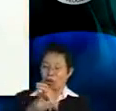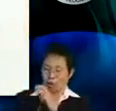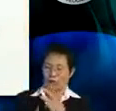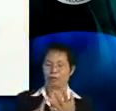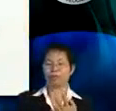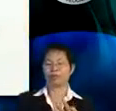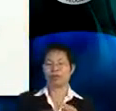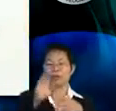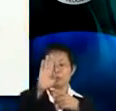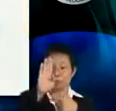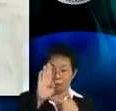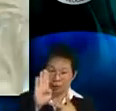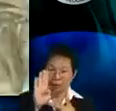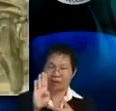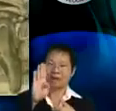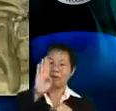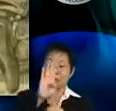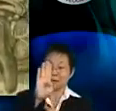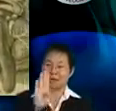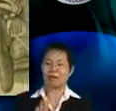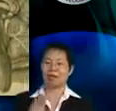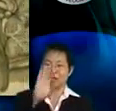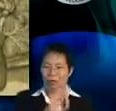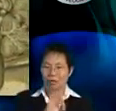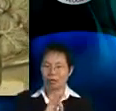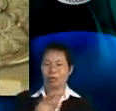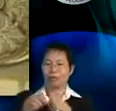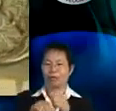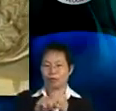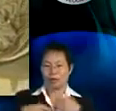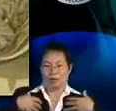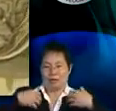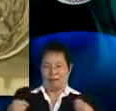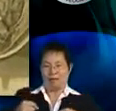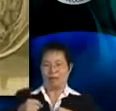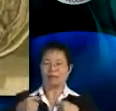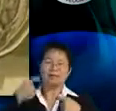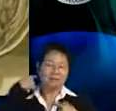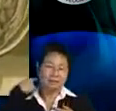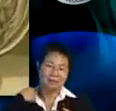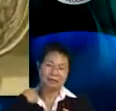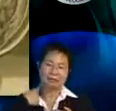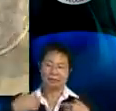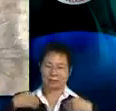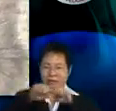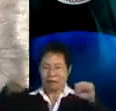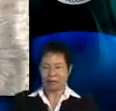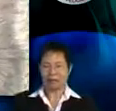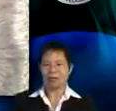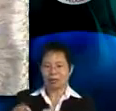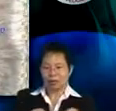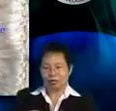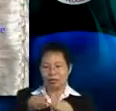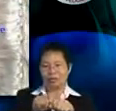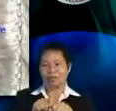Vitamin B. Function: promotes healthy nervous systems and controls the supply of carbohydrates to